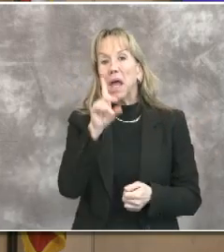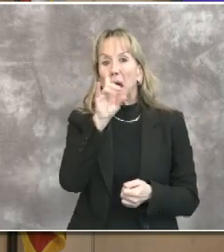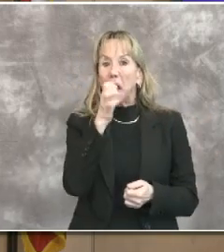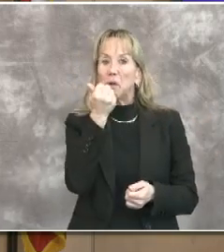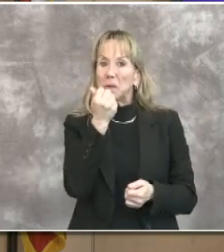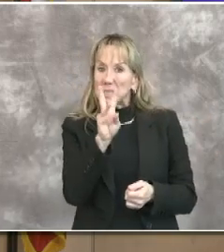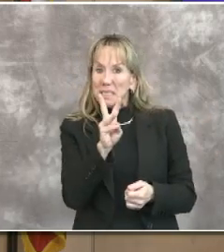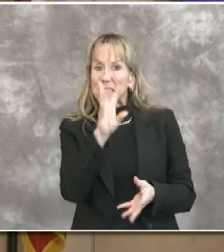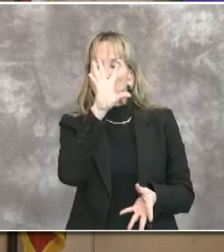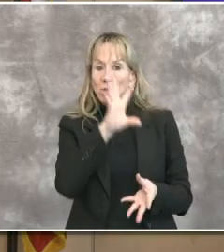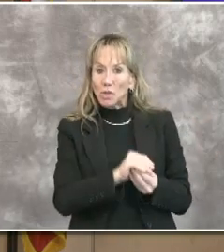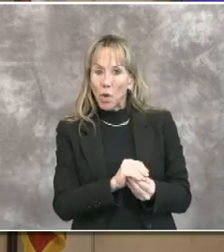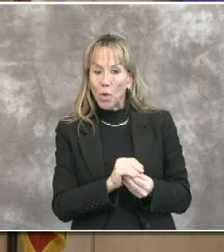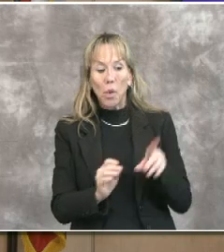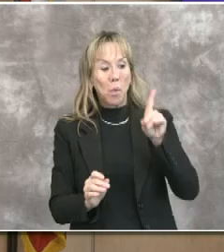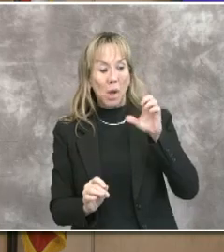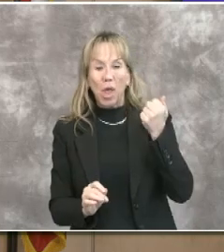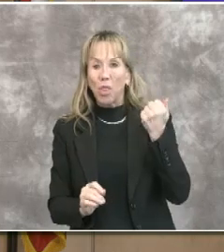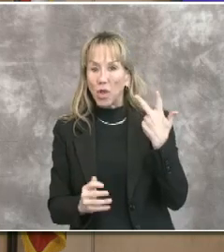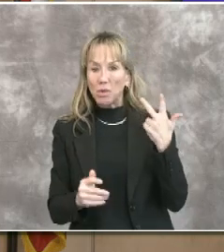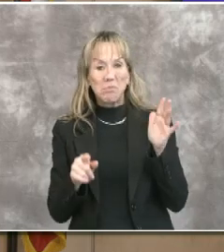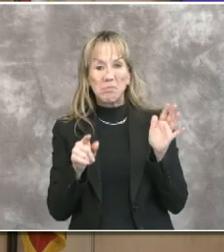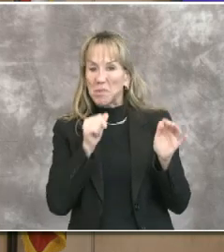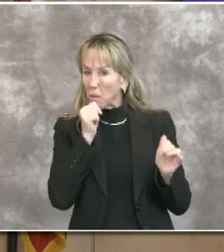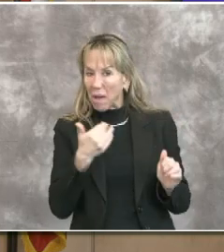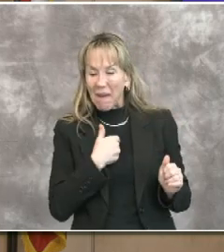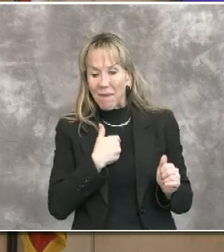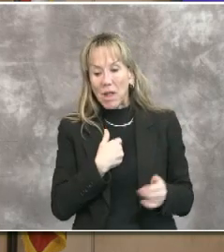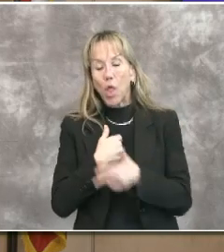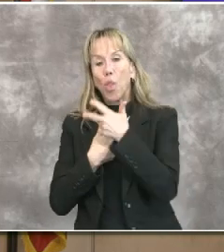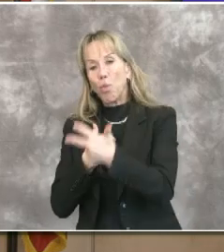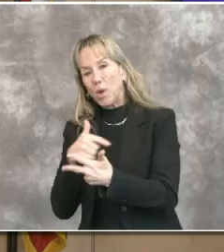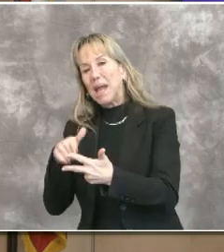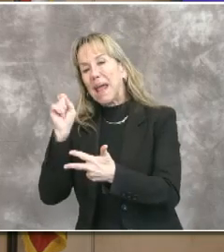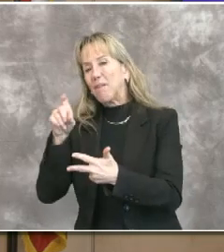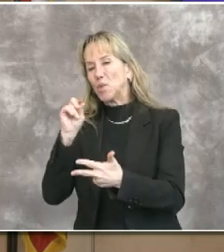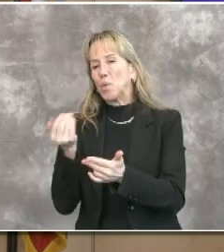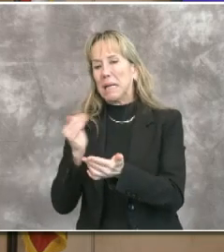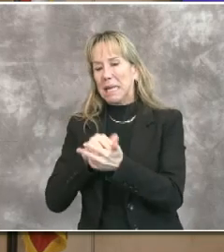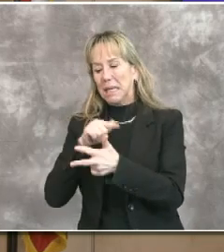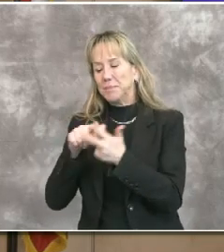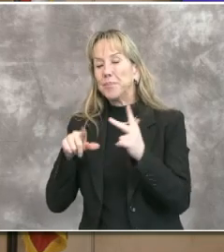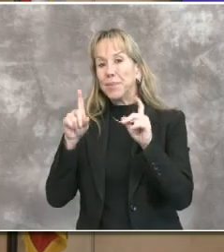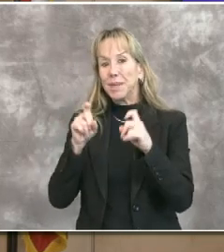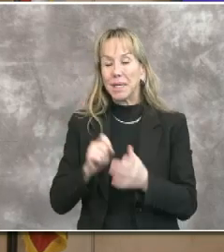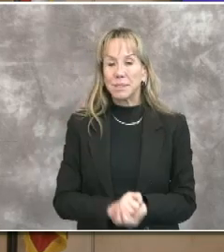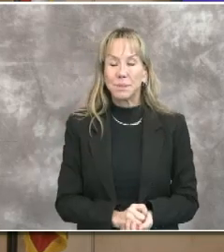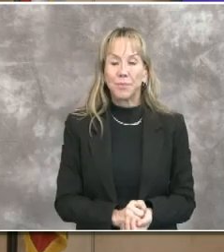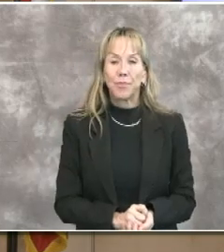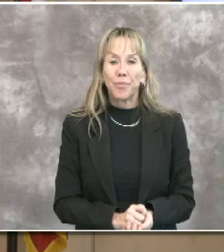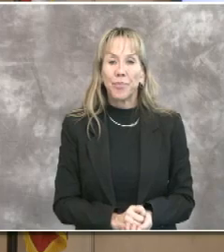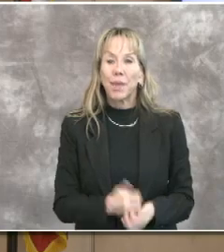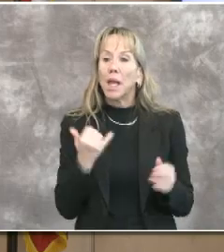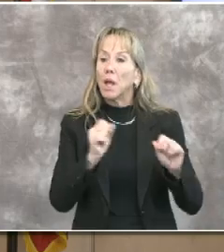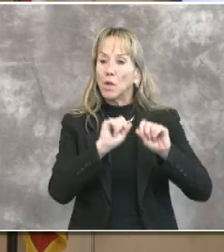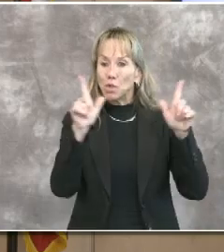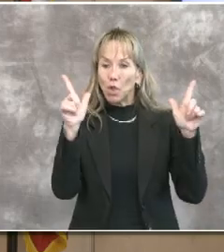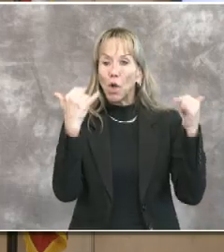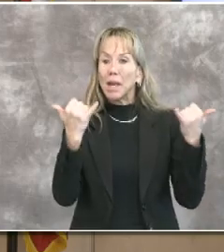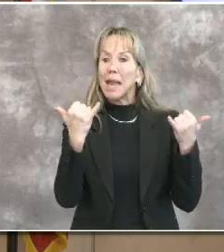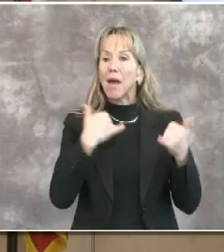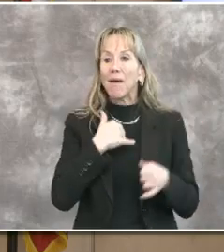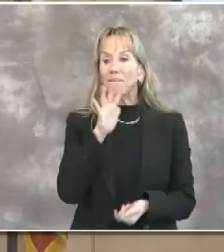negative. 3 of them were inconclusive and will be redone. We'll go to our charts. Today, we are reporting for